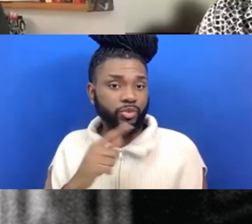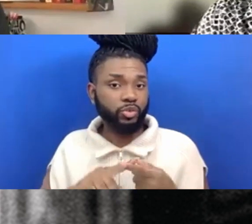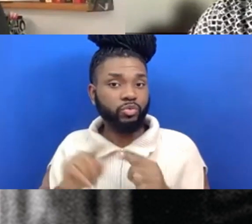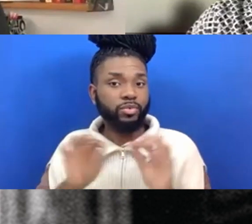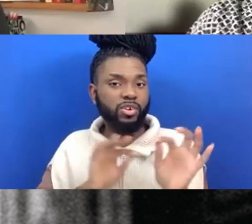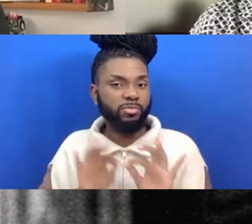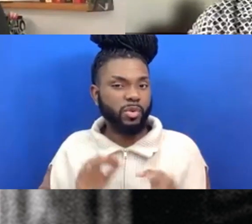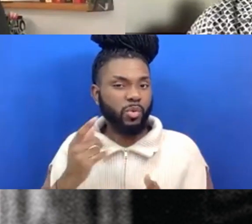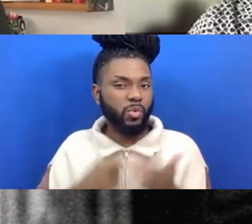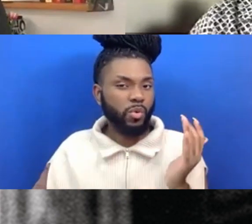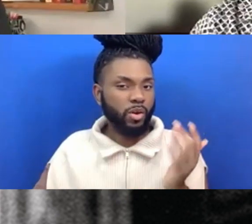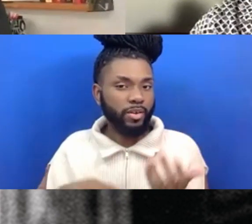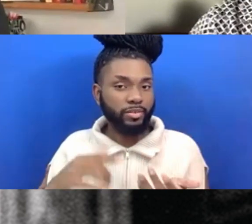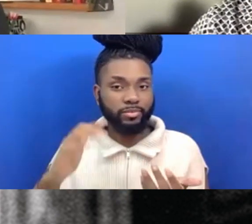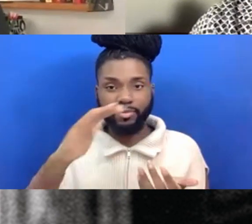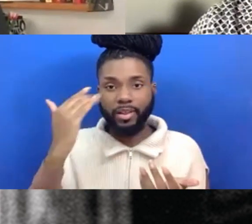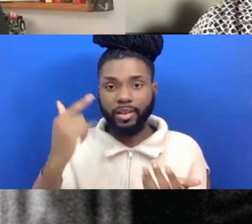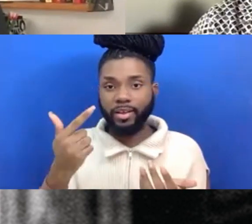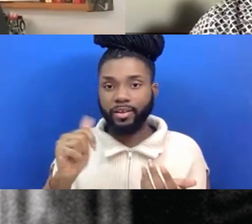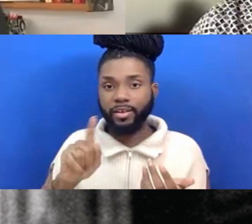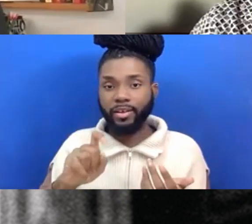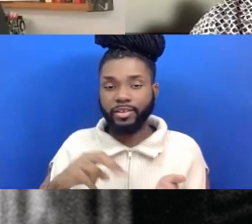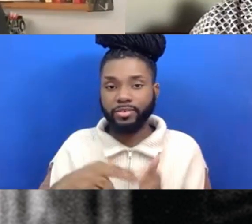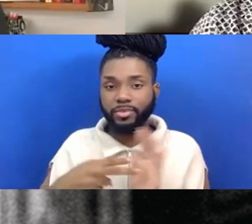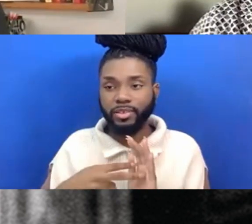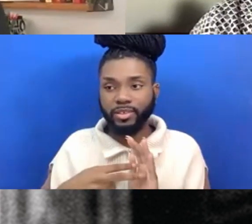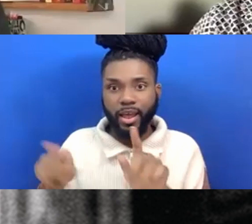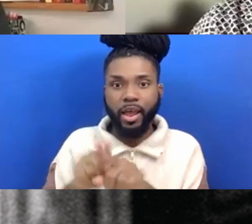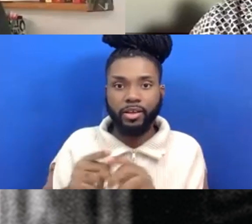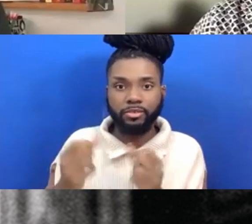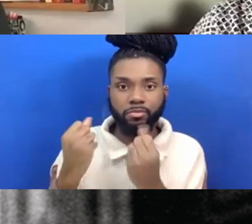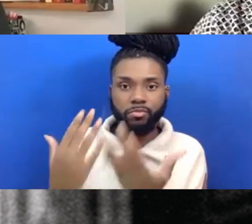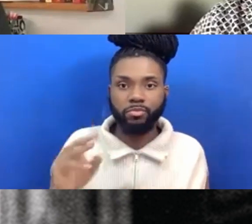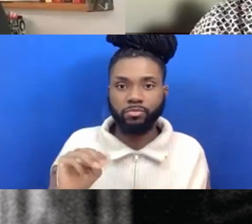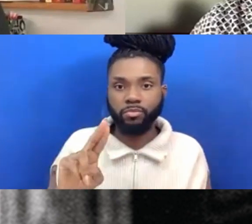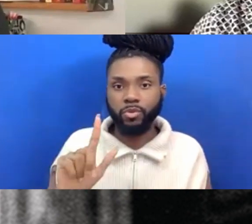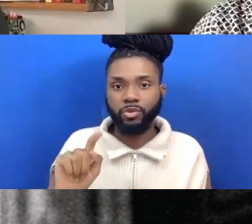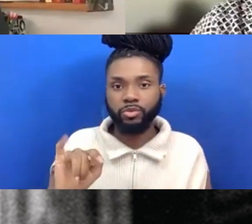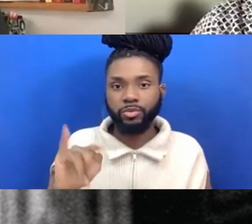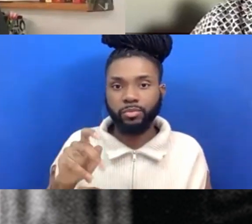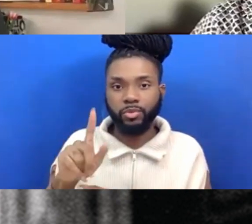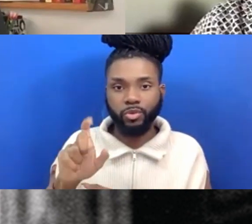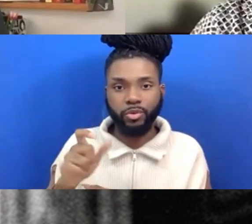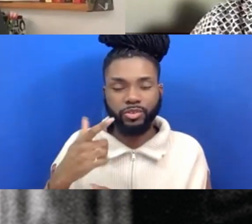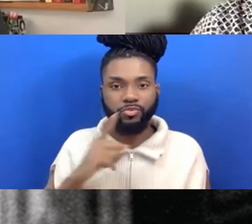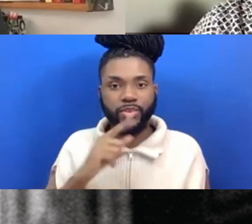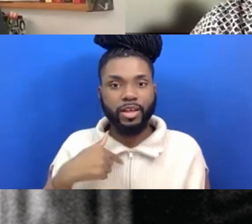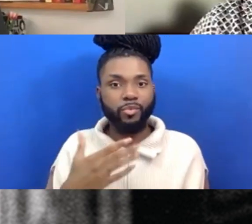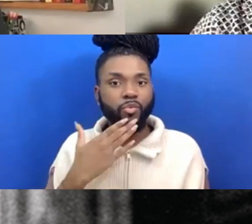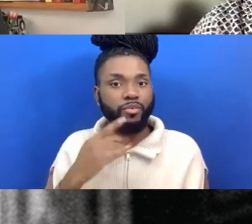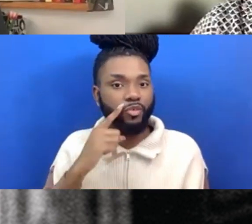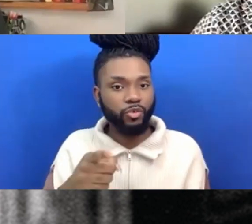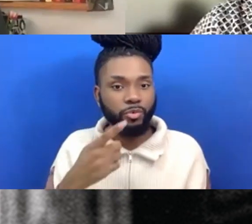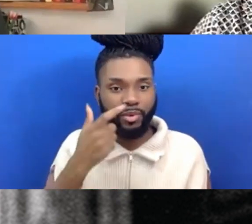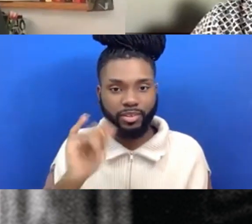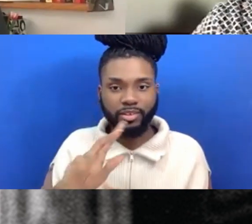Black gaze was as multiple. And I have to say, I'm grateful to you for those kind of prompts. Tavia, did you want to